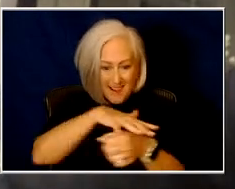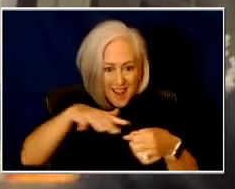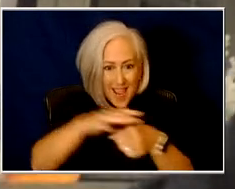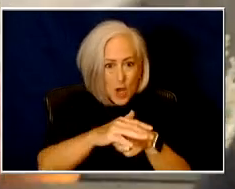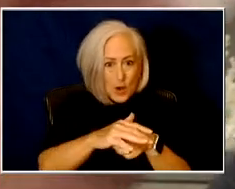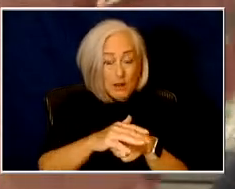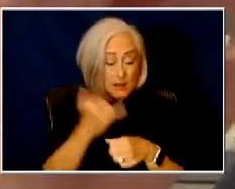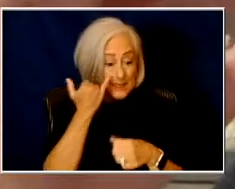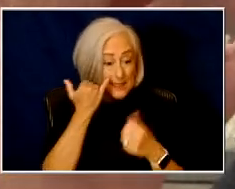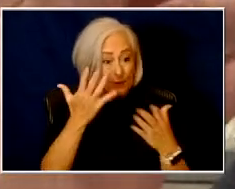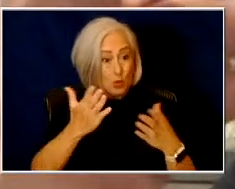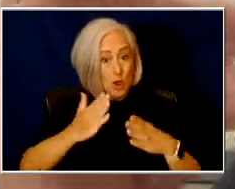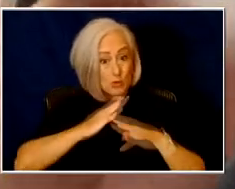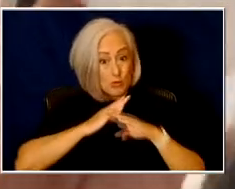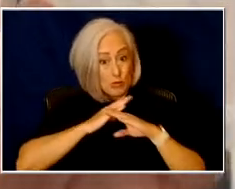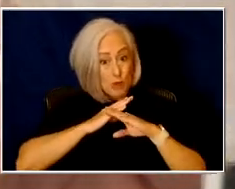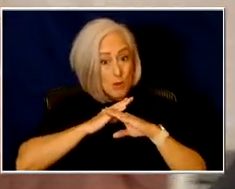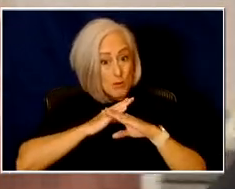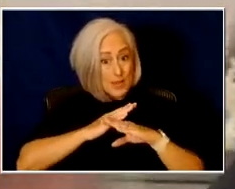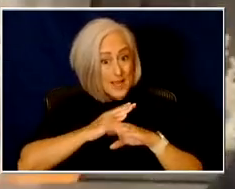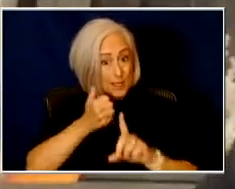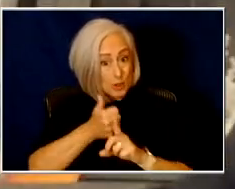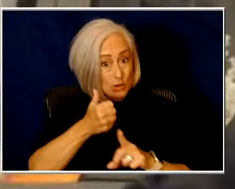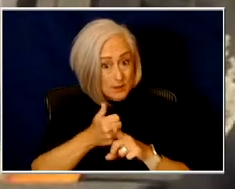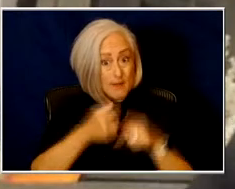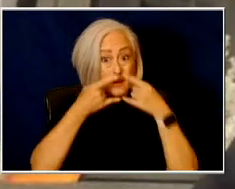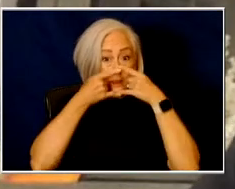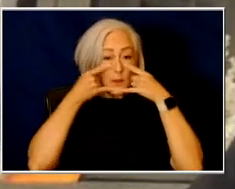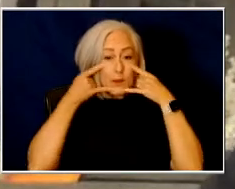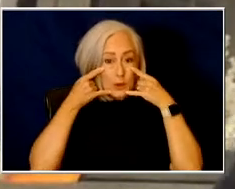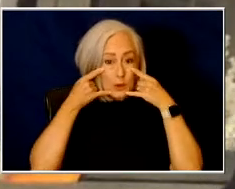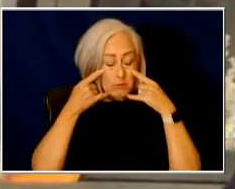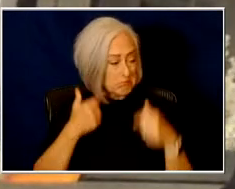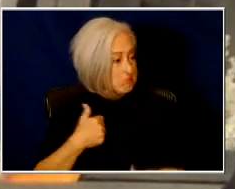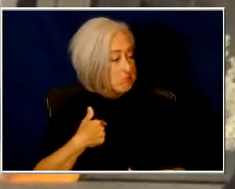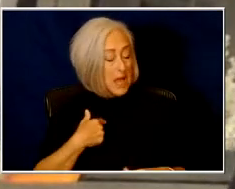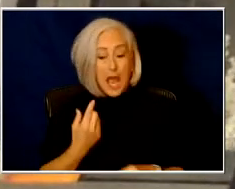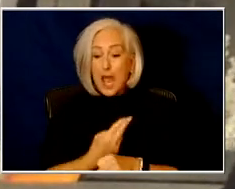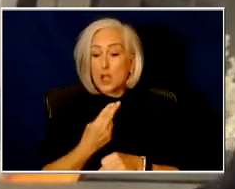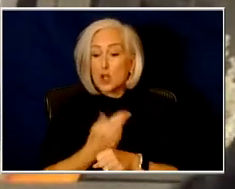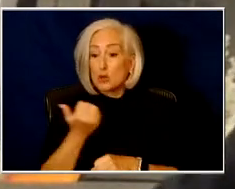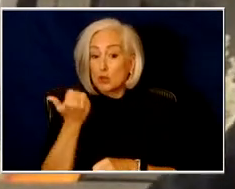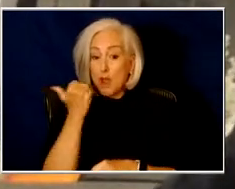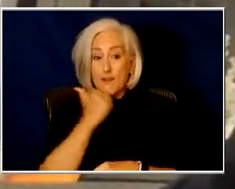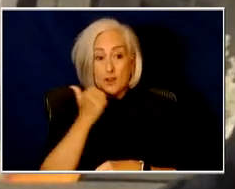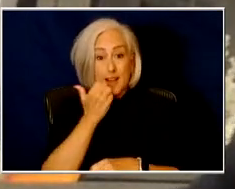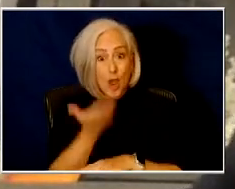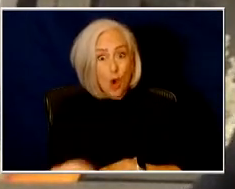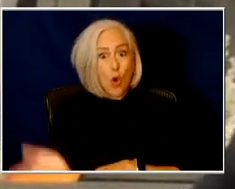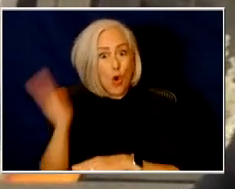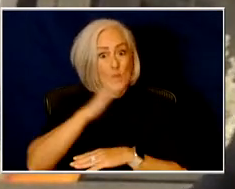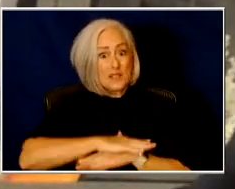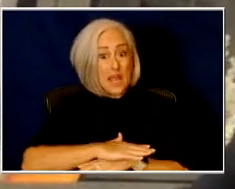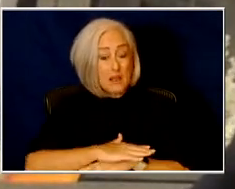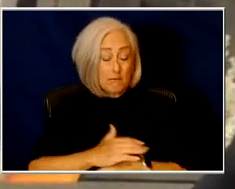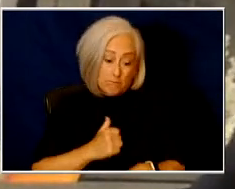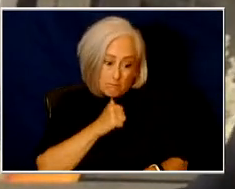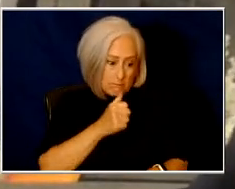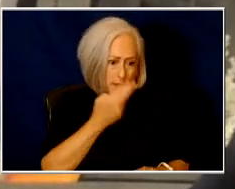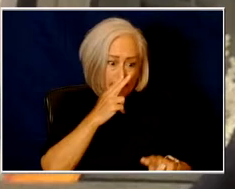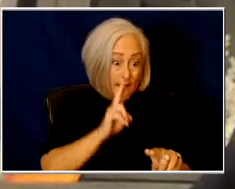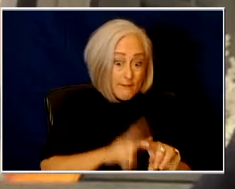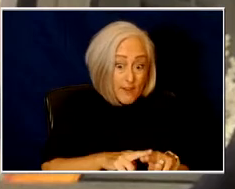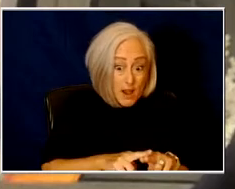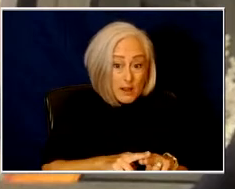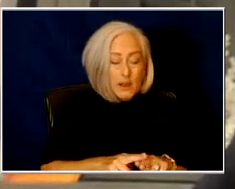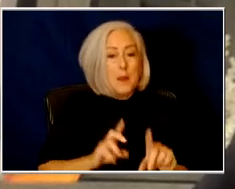I'm in this thing all day long it is very doable it's not fun but it's better than being infected and